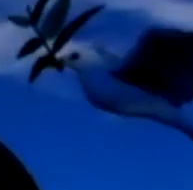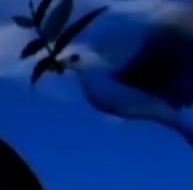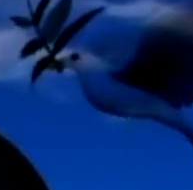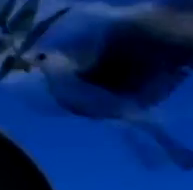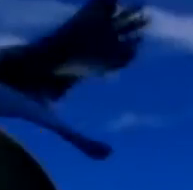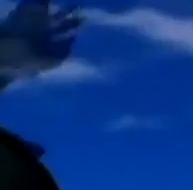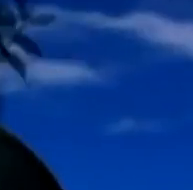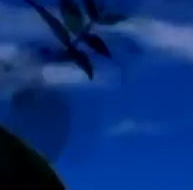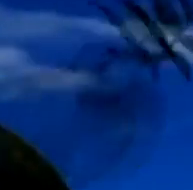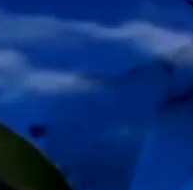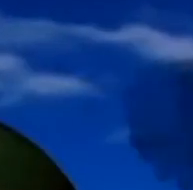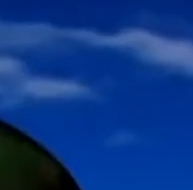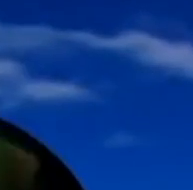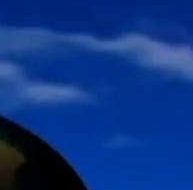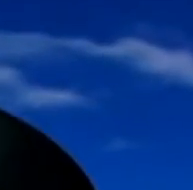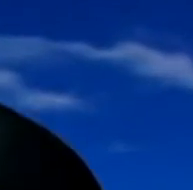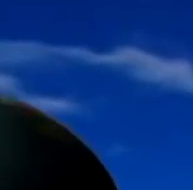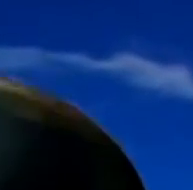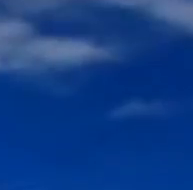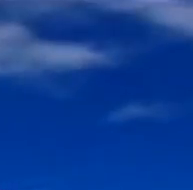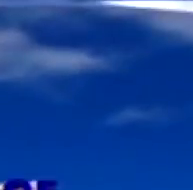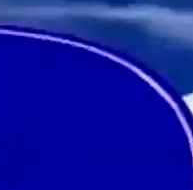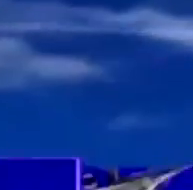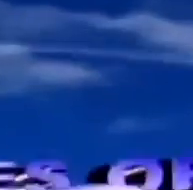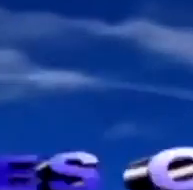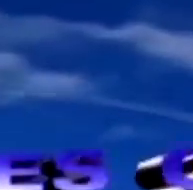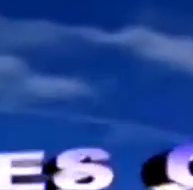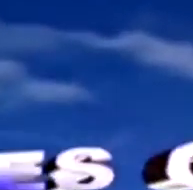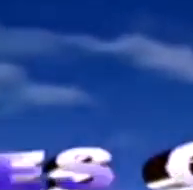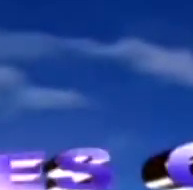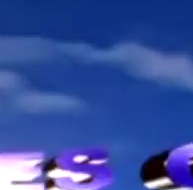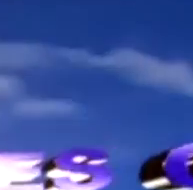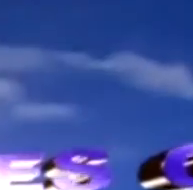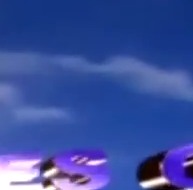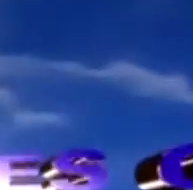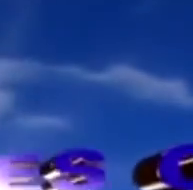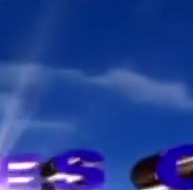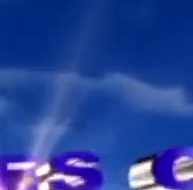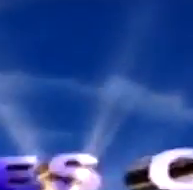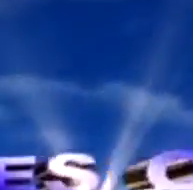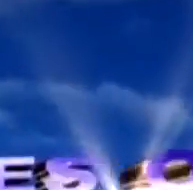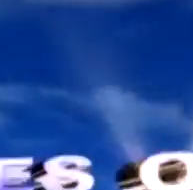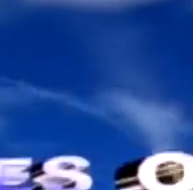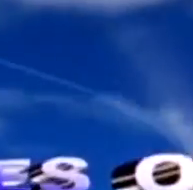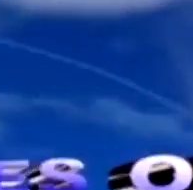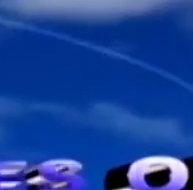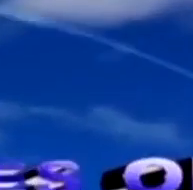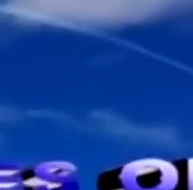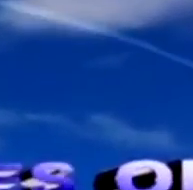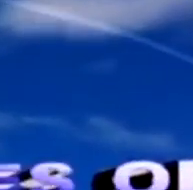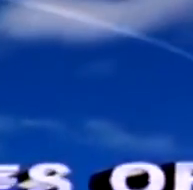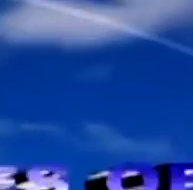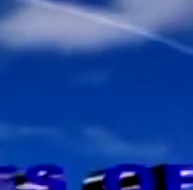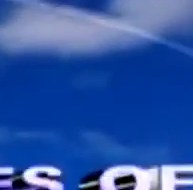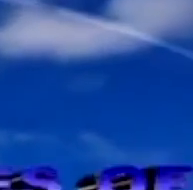our God, whose Son upon a tree a life was willing there